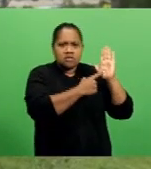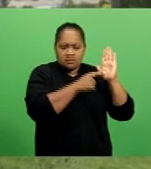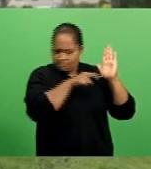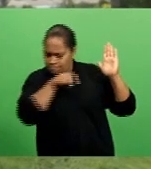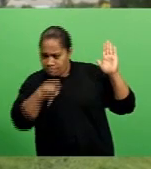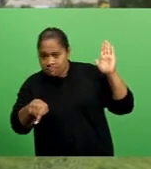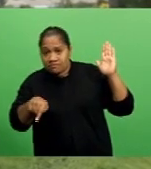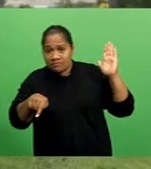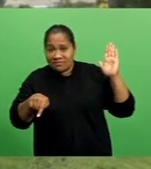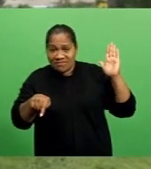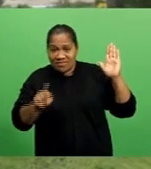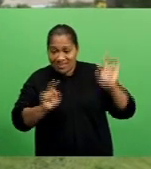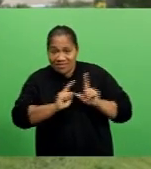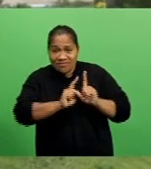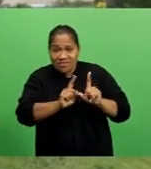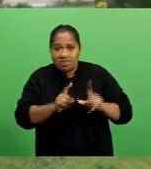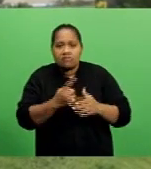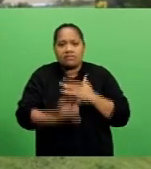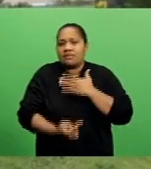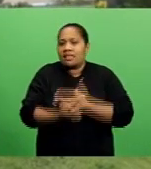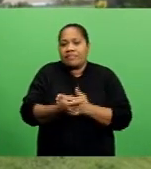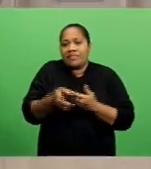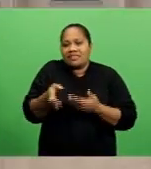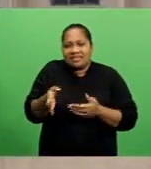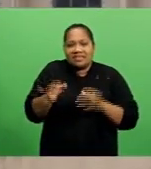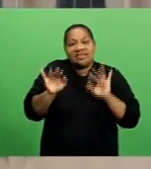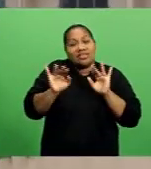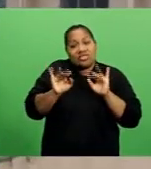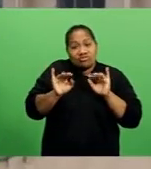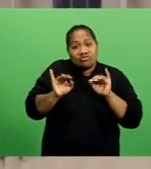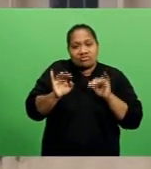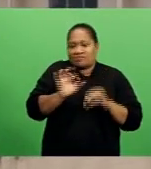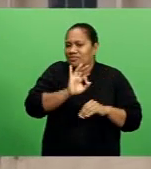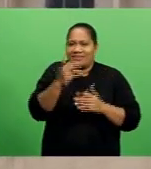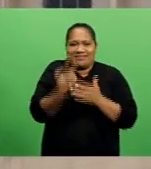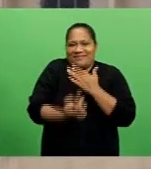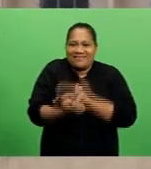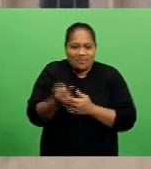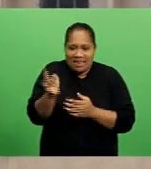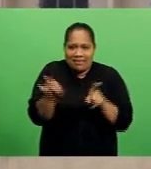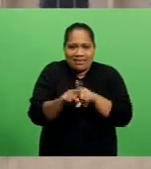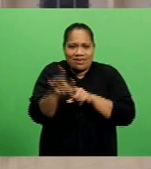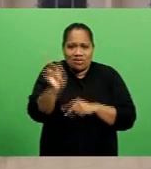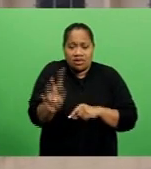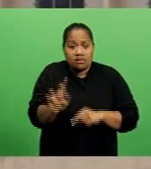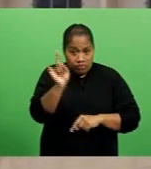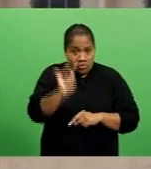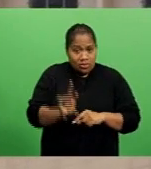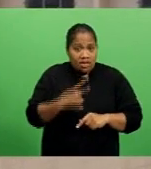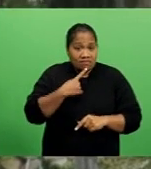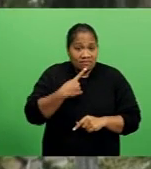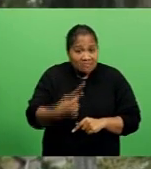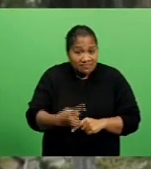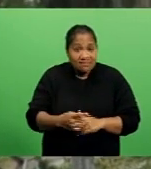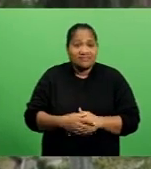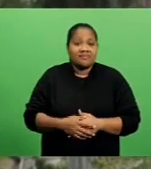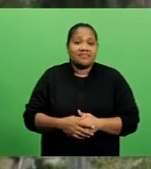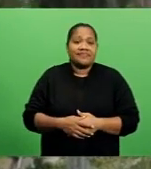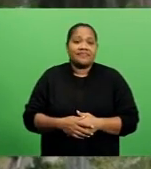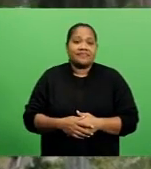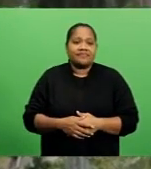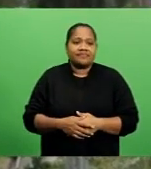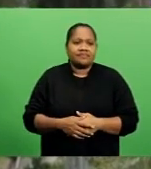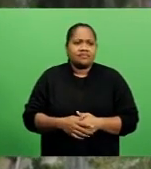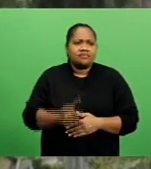regulation, the situation would not be what it is today. Today, as you have mentioned, in